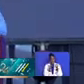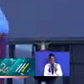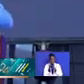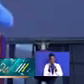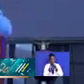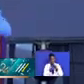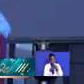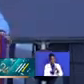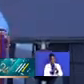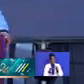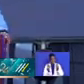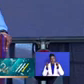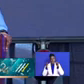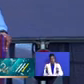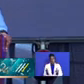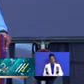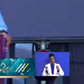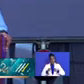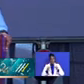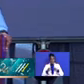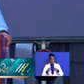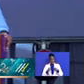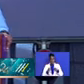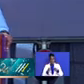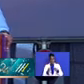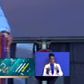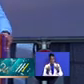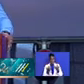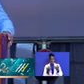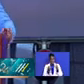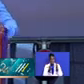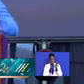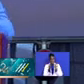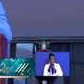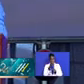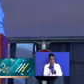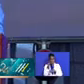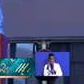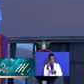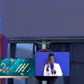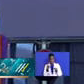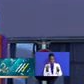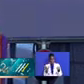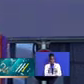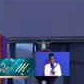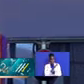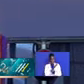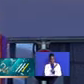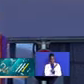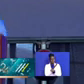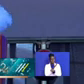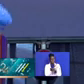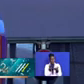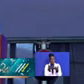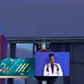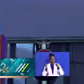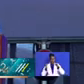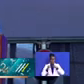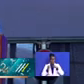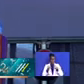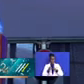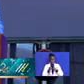established a New Covenant he was the ultimate sacrifice